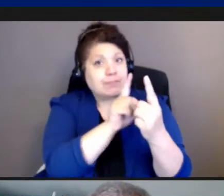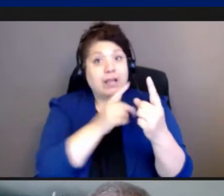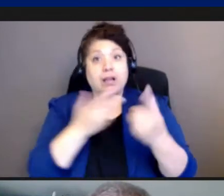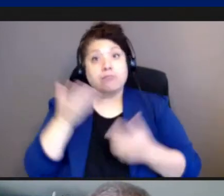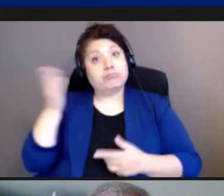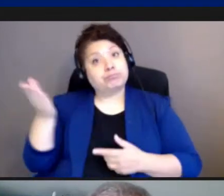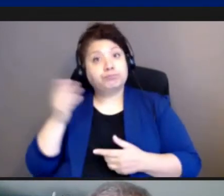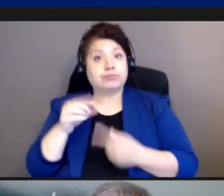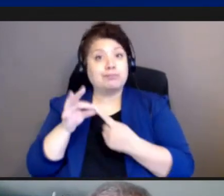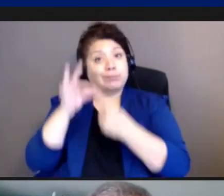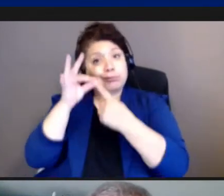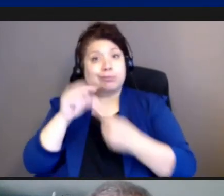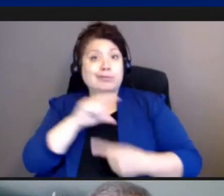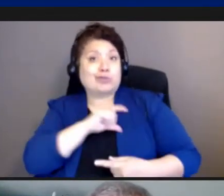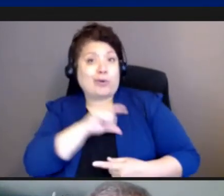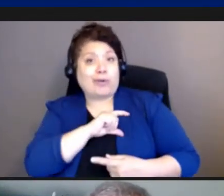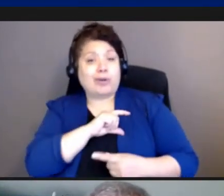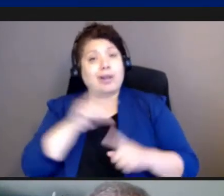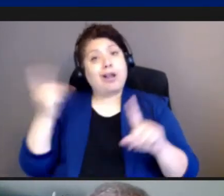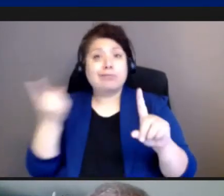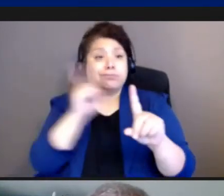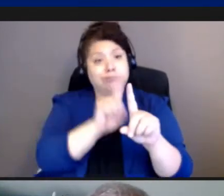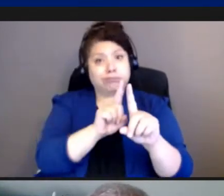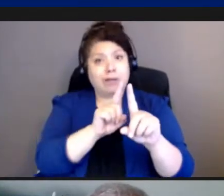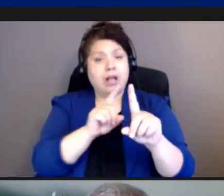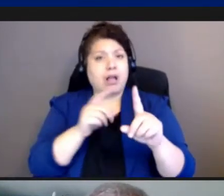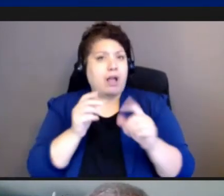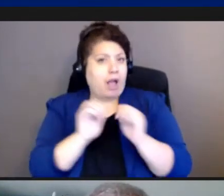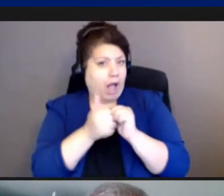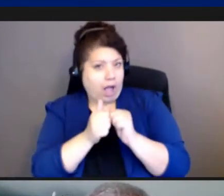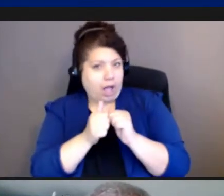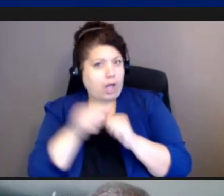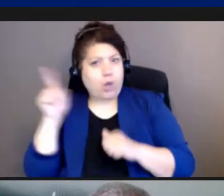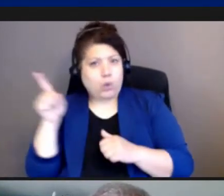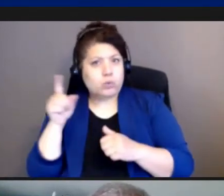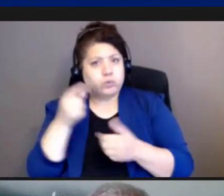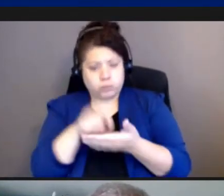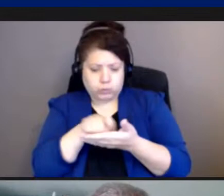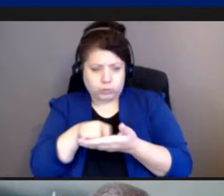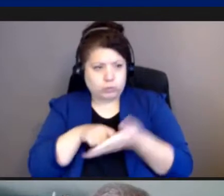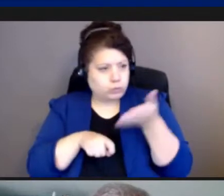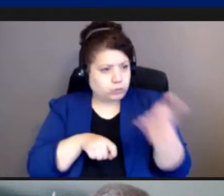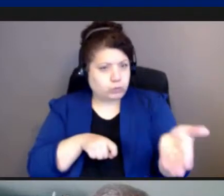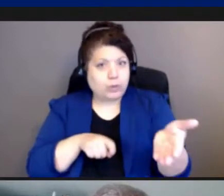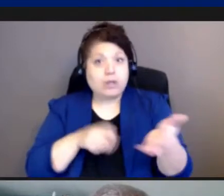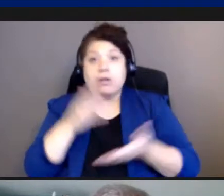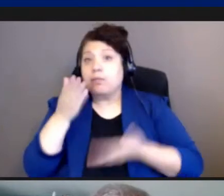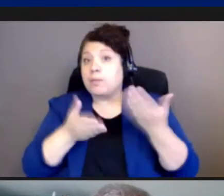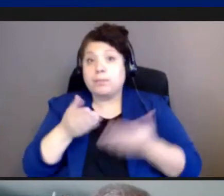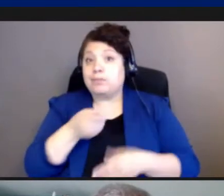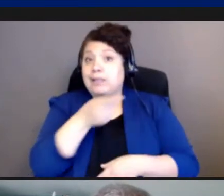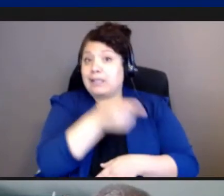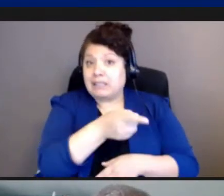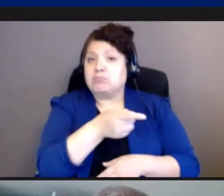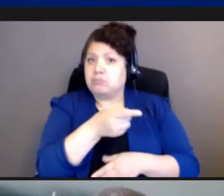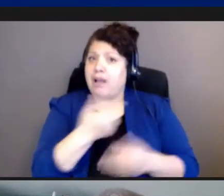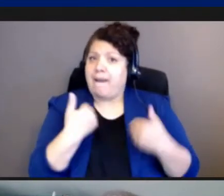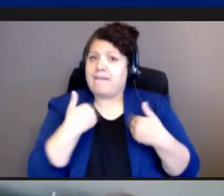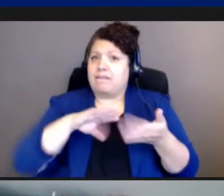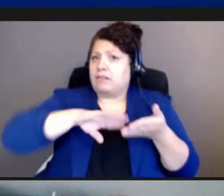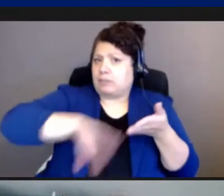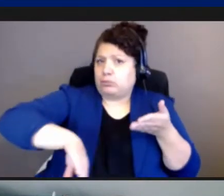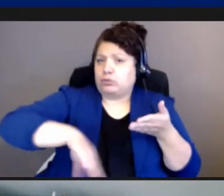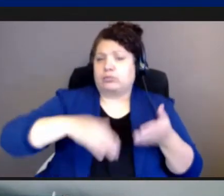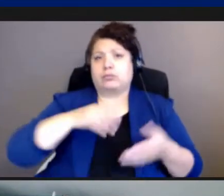special constables will be approaching people to give tickets, especially as it would relate to people who might have a valid exemption from wearing a